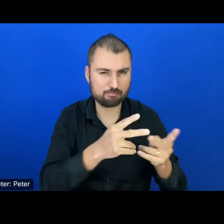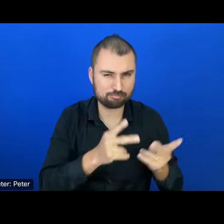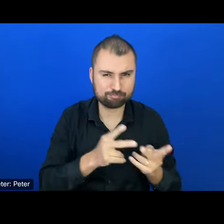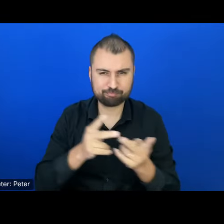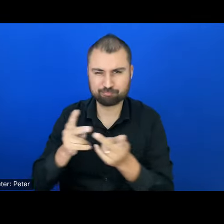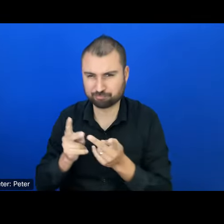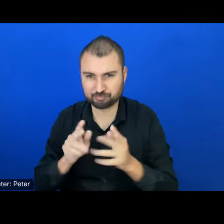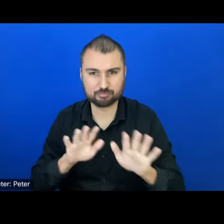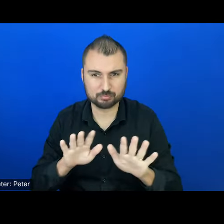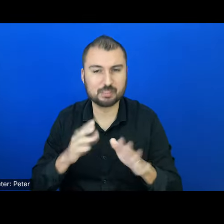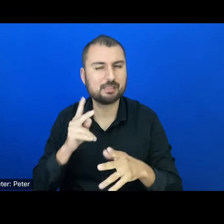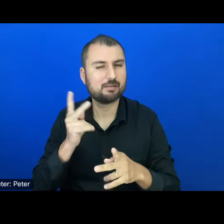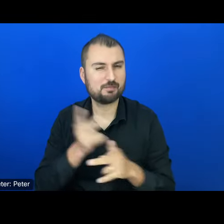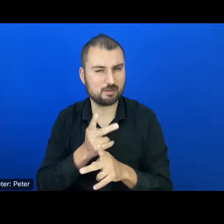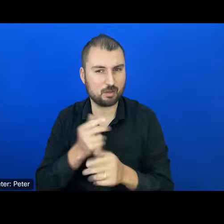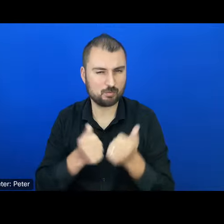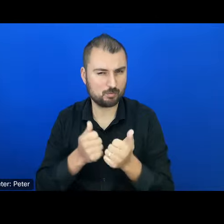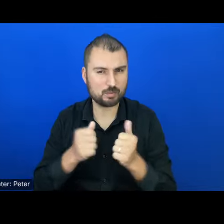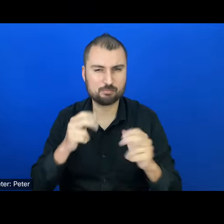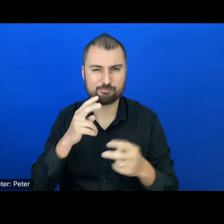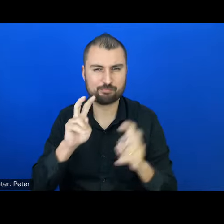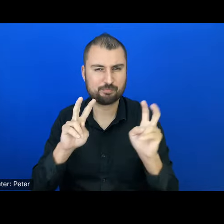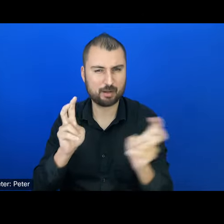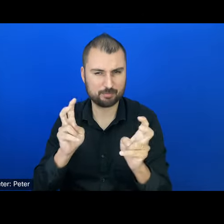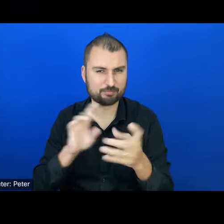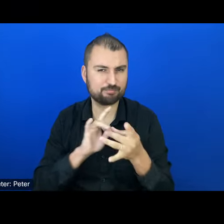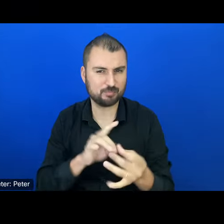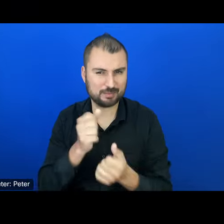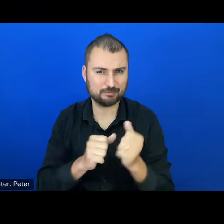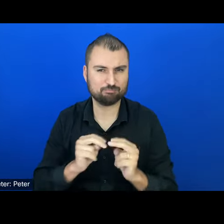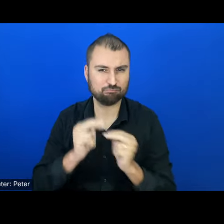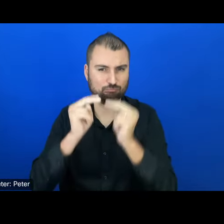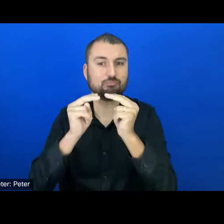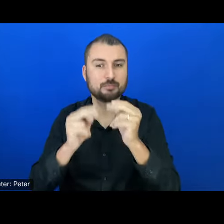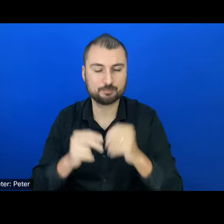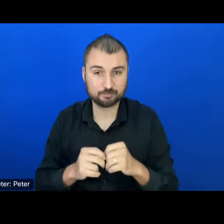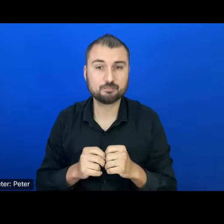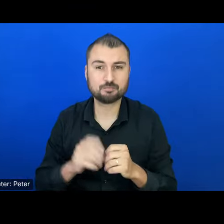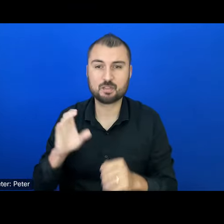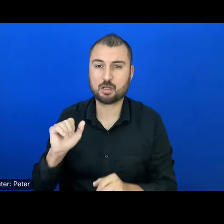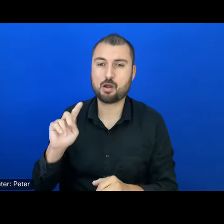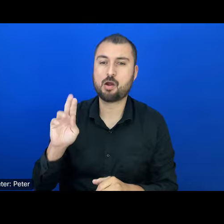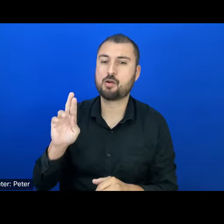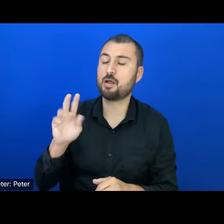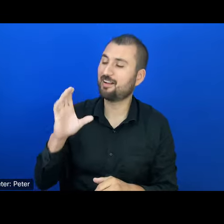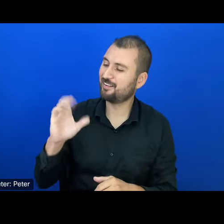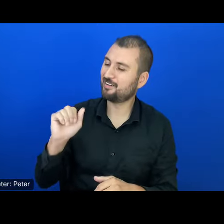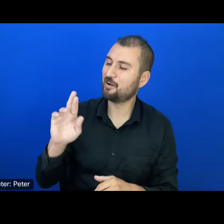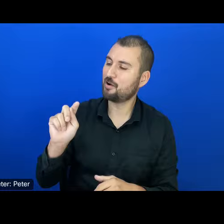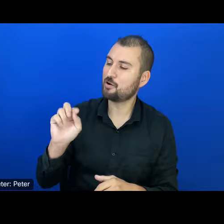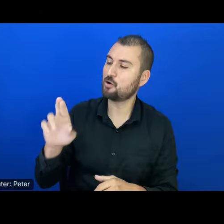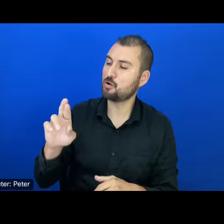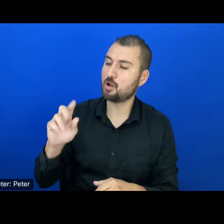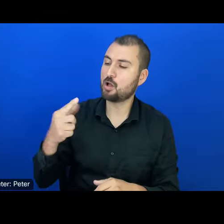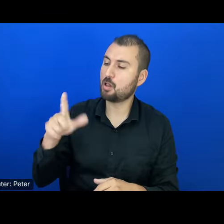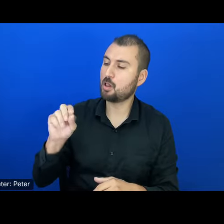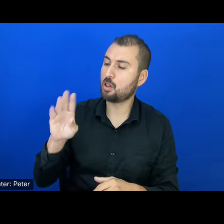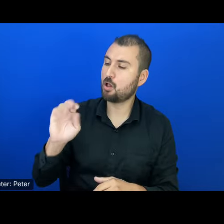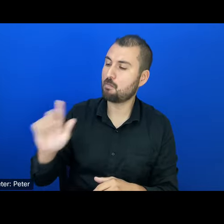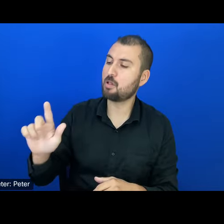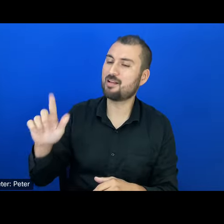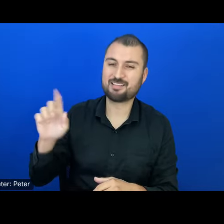are our issues we may be having with those facilities. Carter Global Lee was the vendor that we had to do